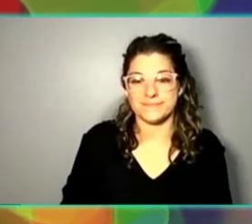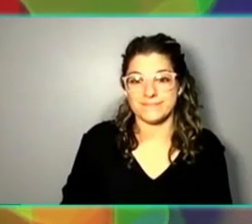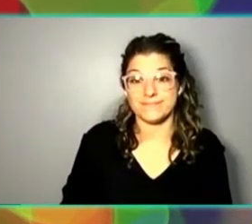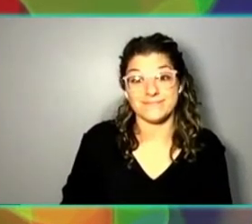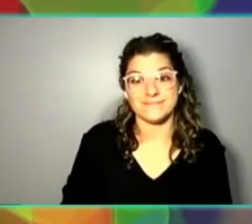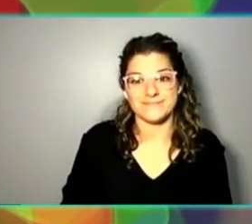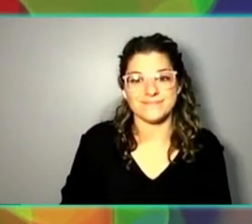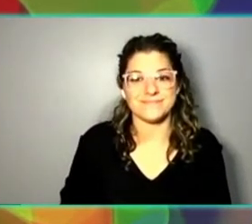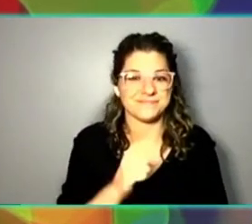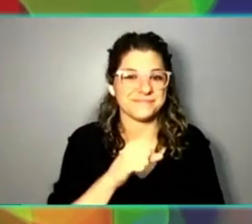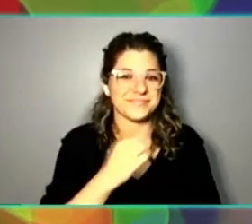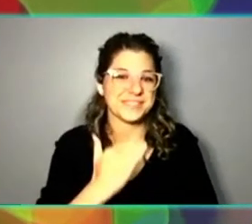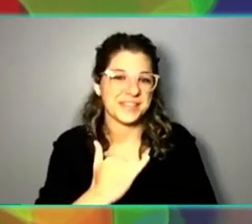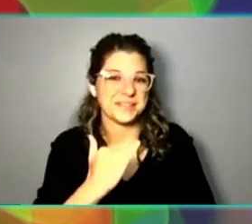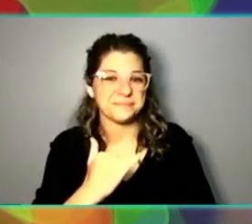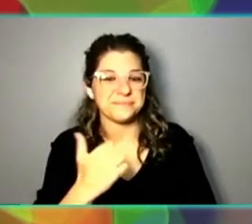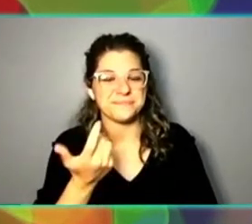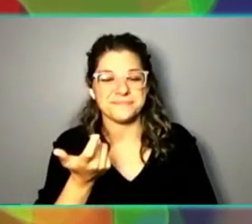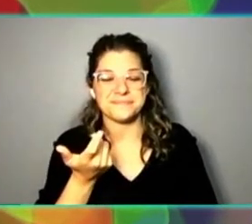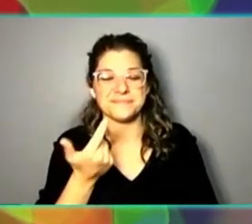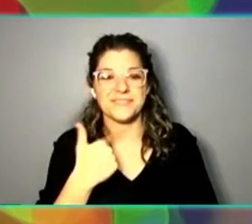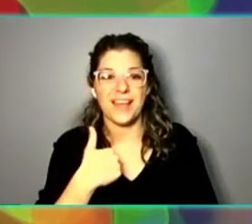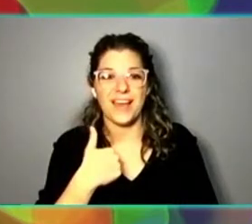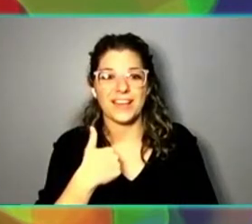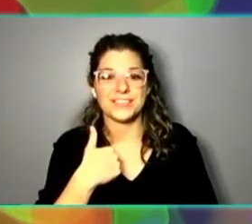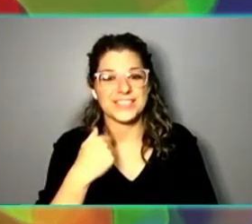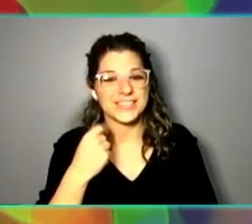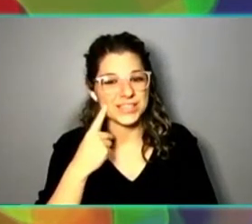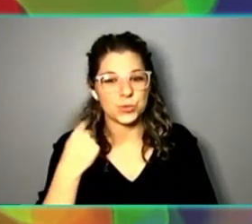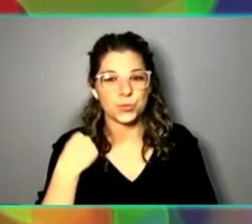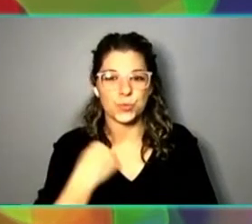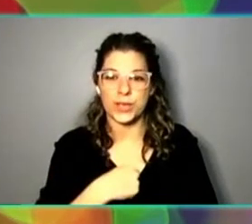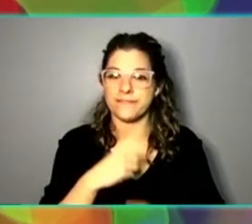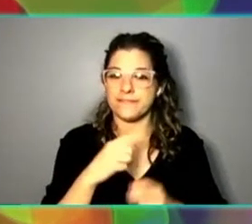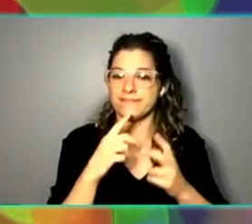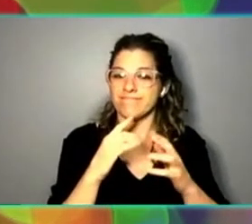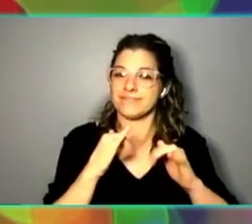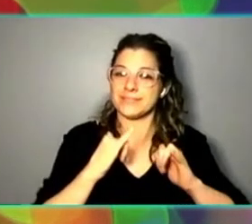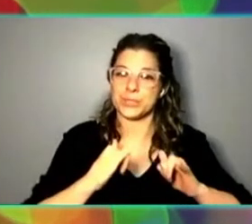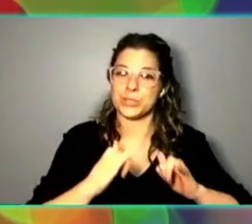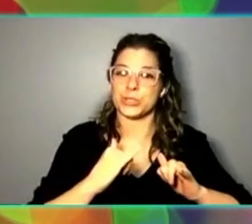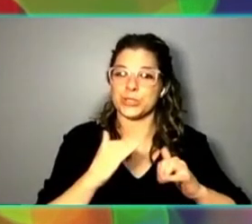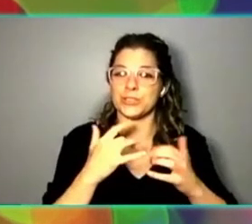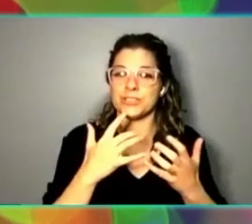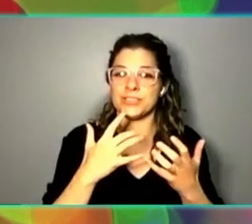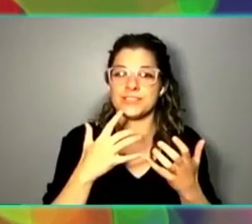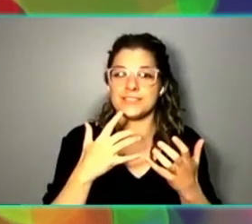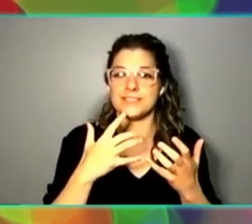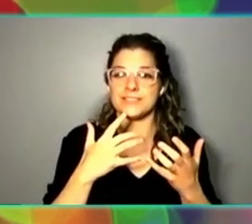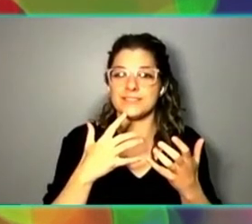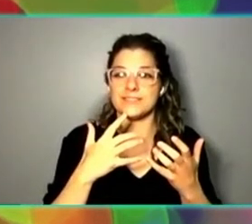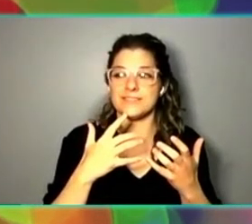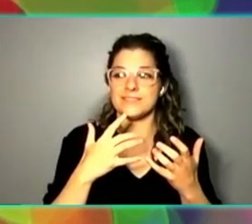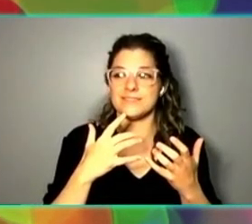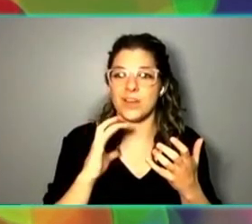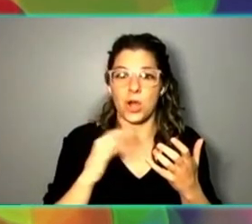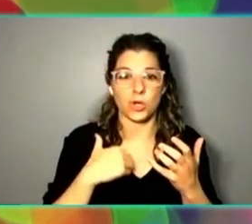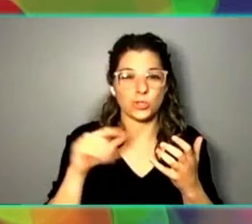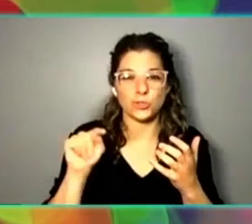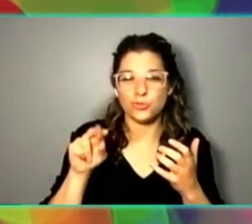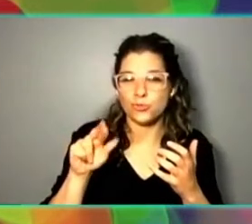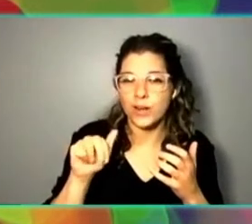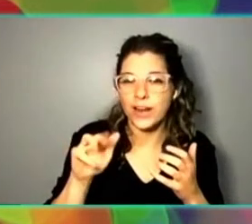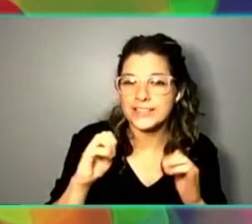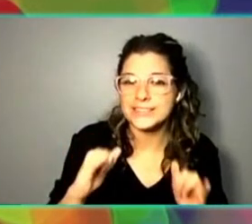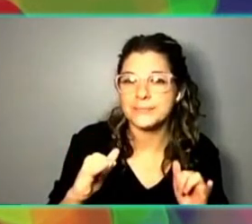Yeah, same. I mean, I just think we have a very similar, like our tastes are super similar. Like the